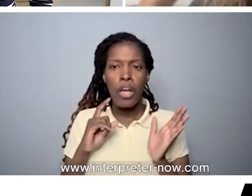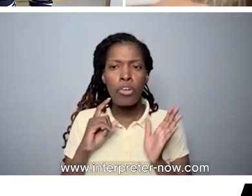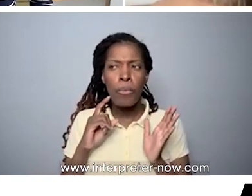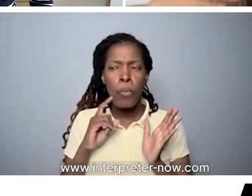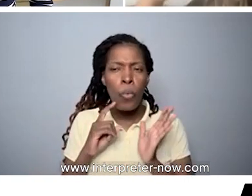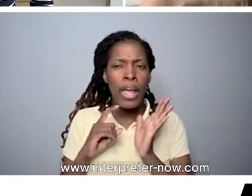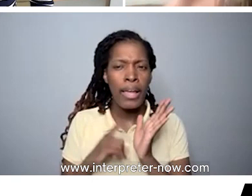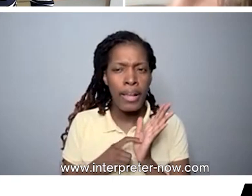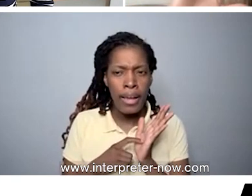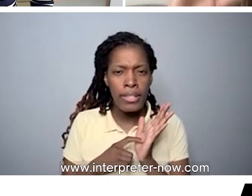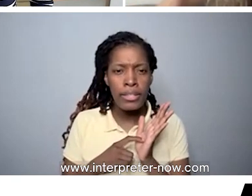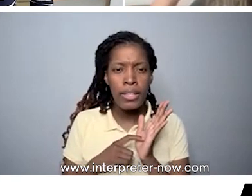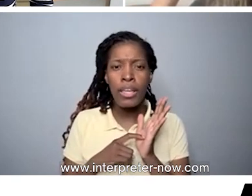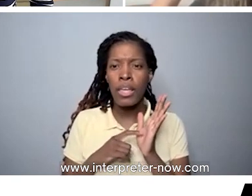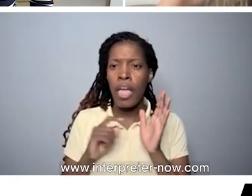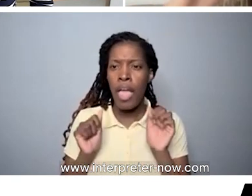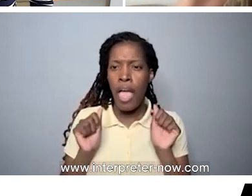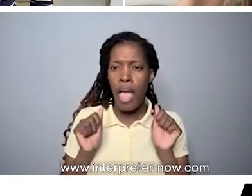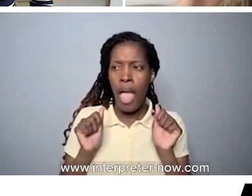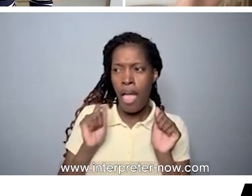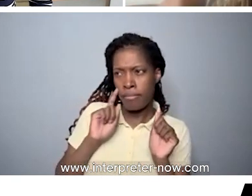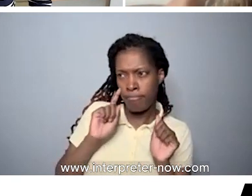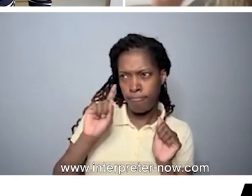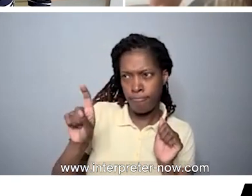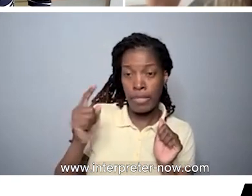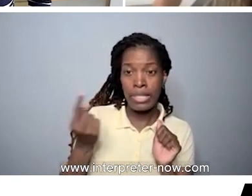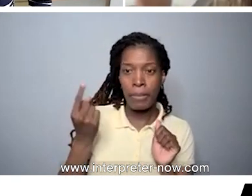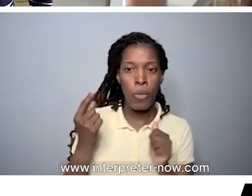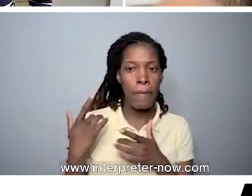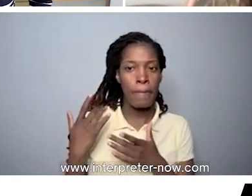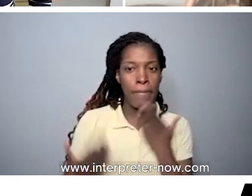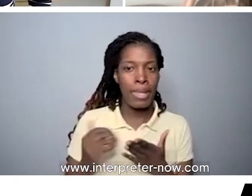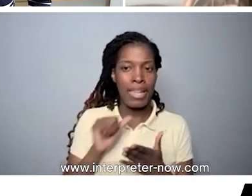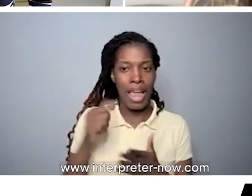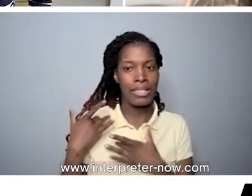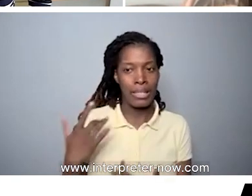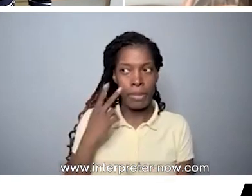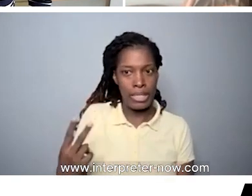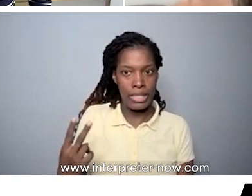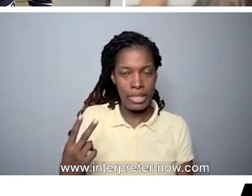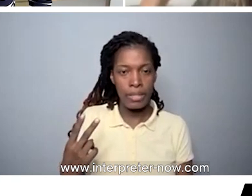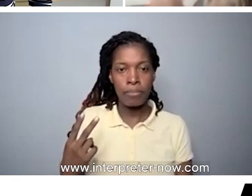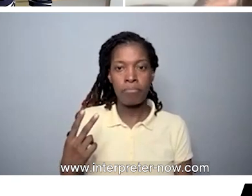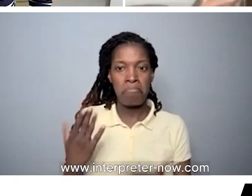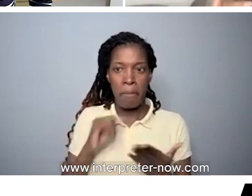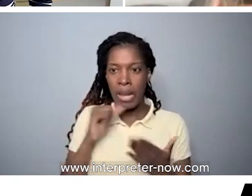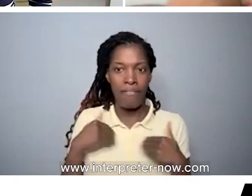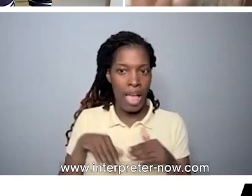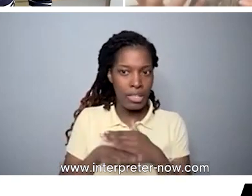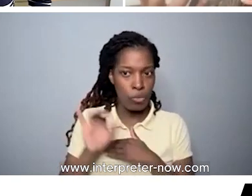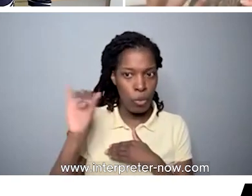canary in the coal mine, right? It's trying to give you a line of sight into something that you don't typically have access to. And so